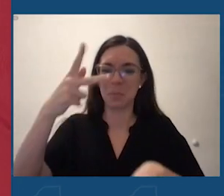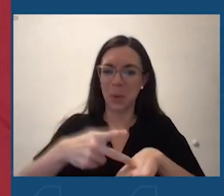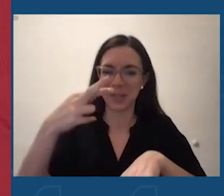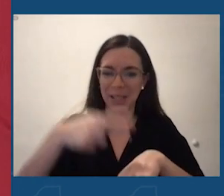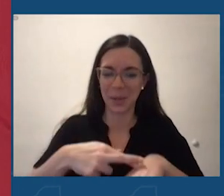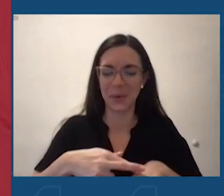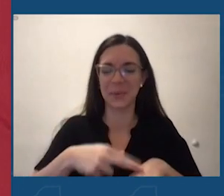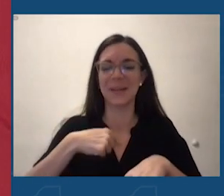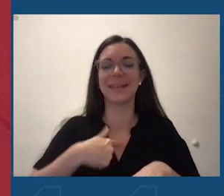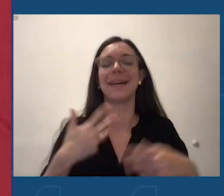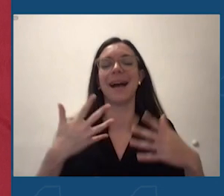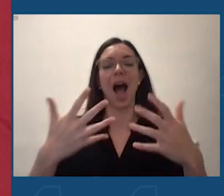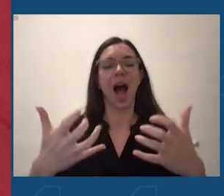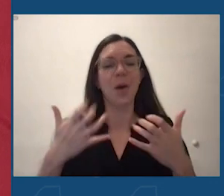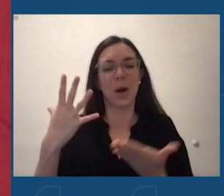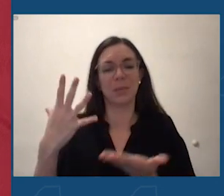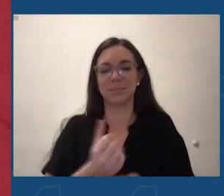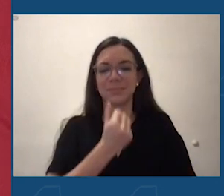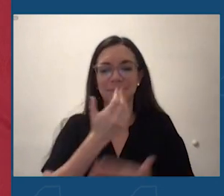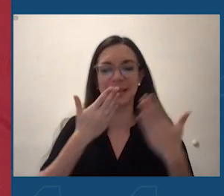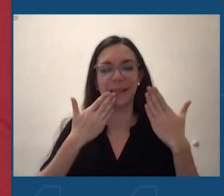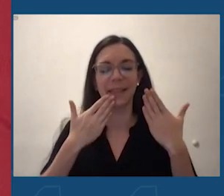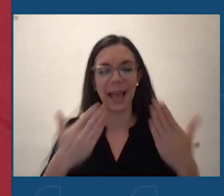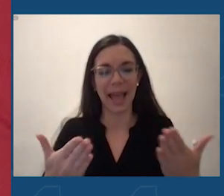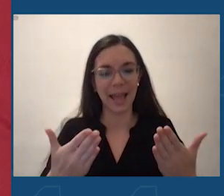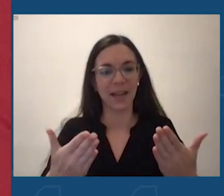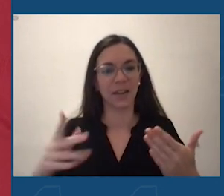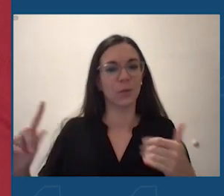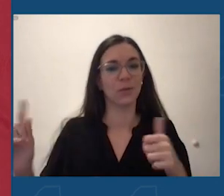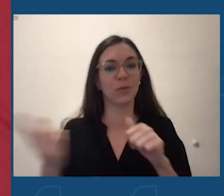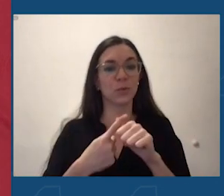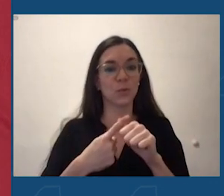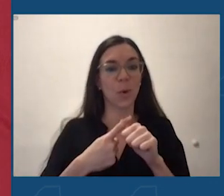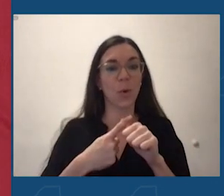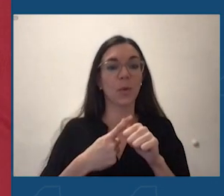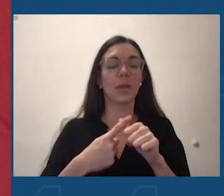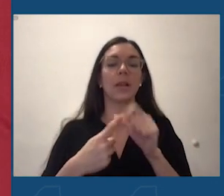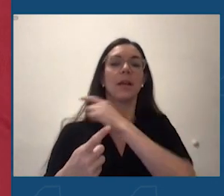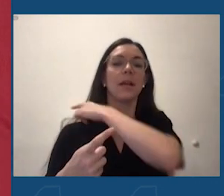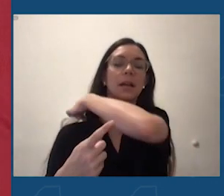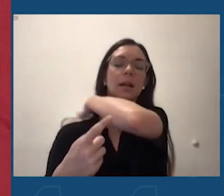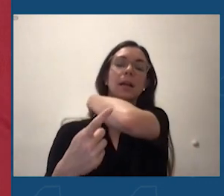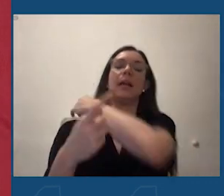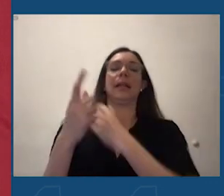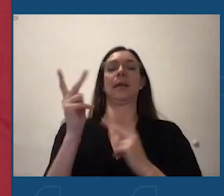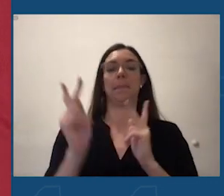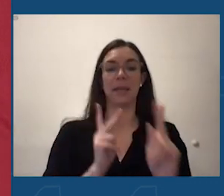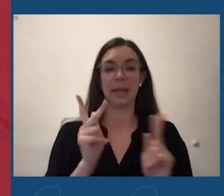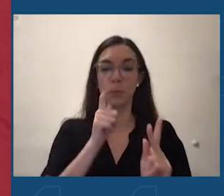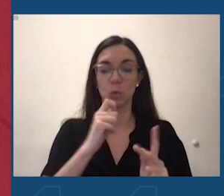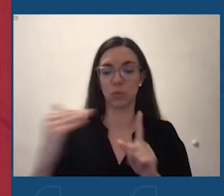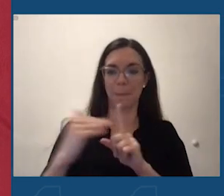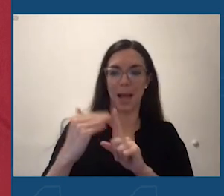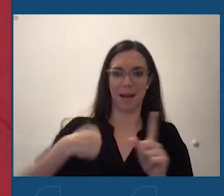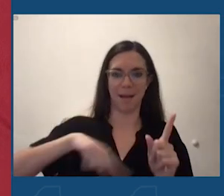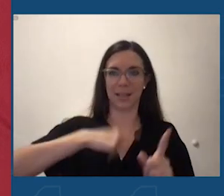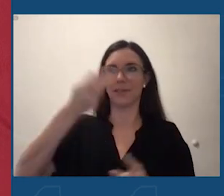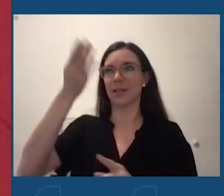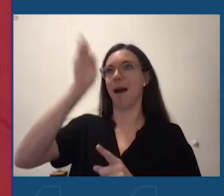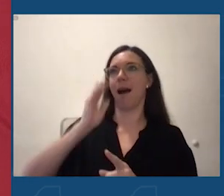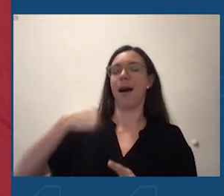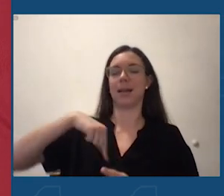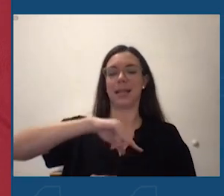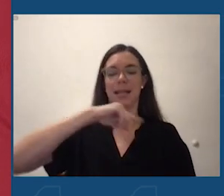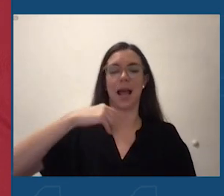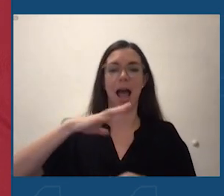want to thank, first of all, there are people who reminded us of God in our presence. I thought that was almost a comedy